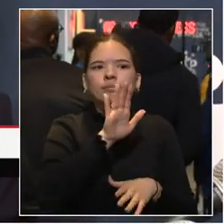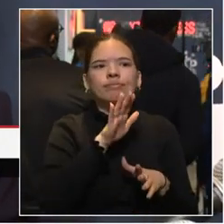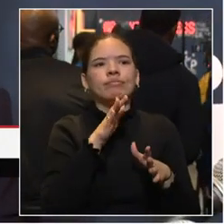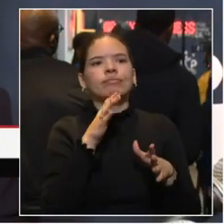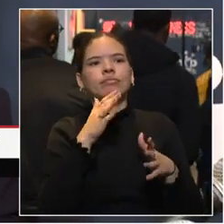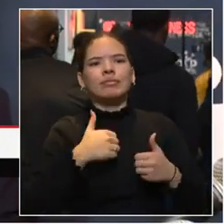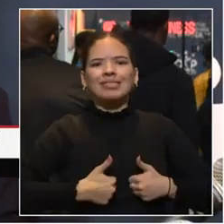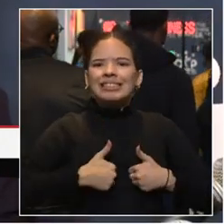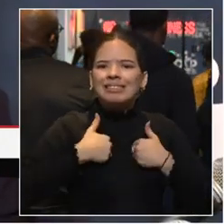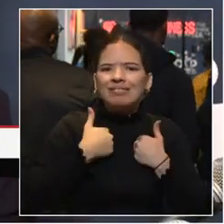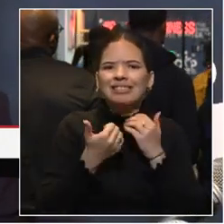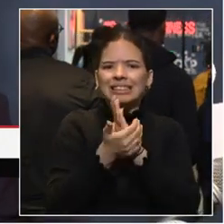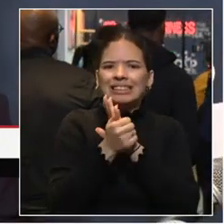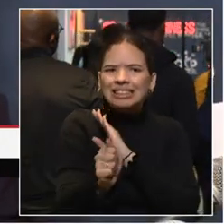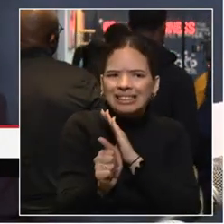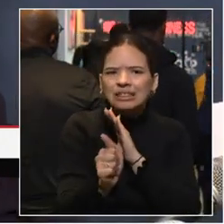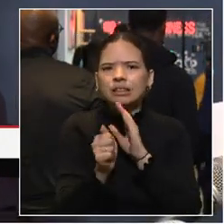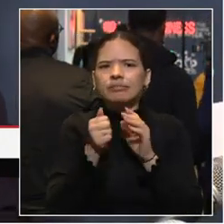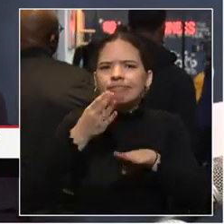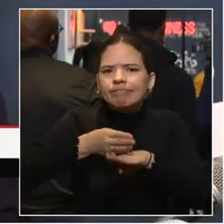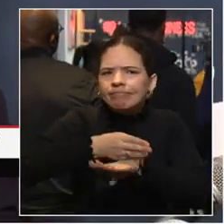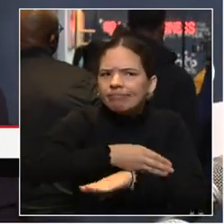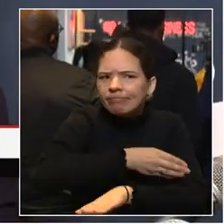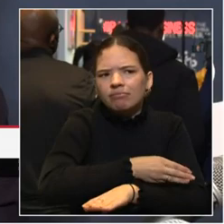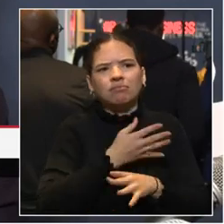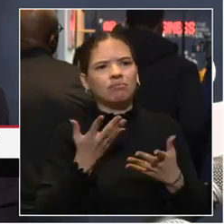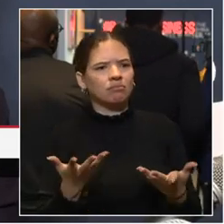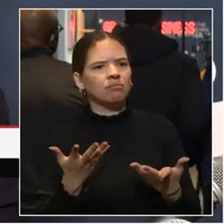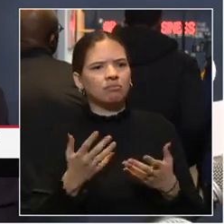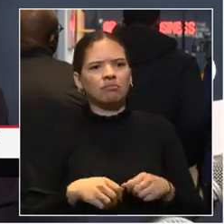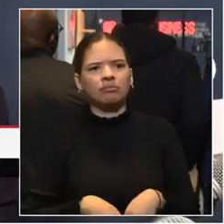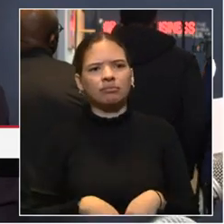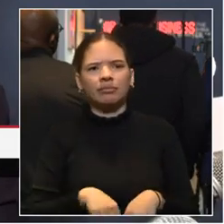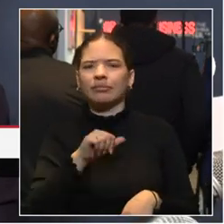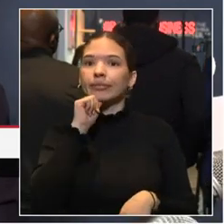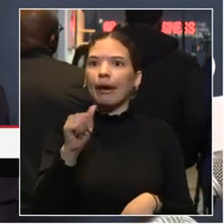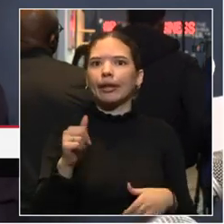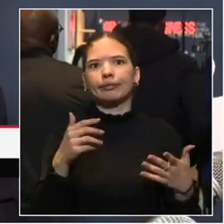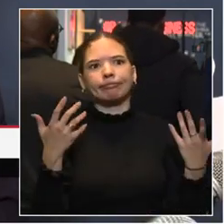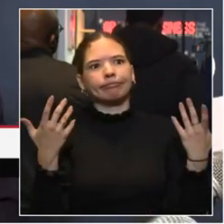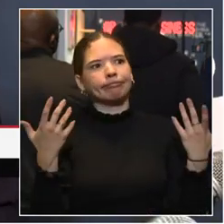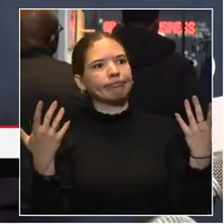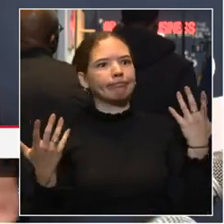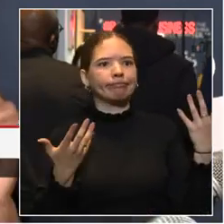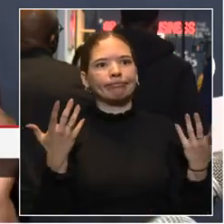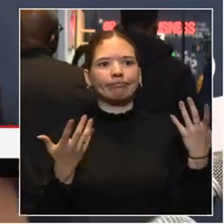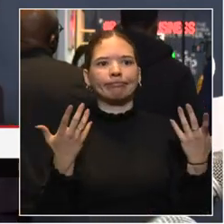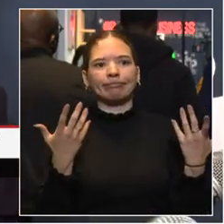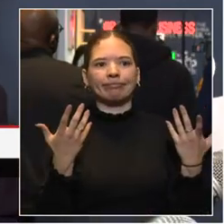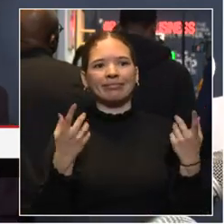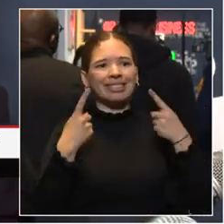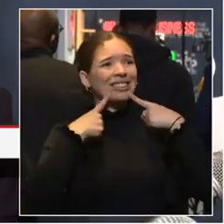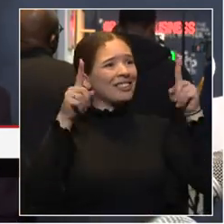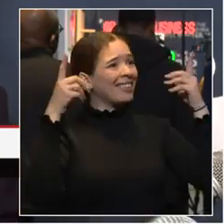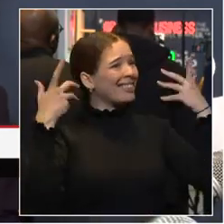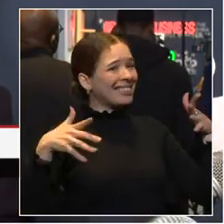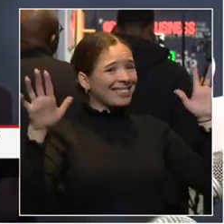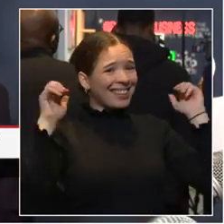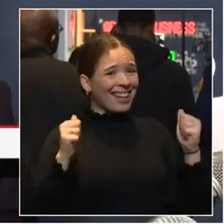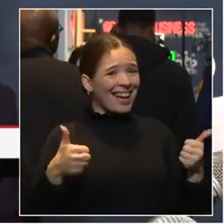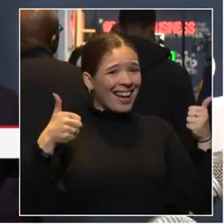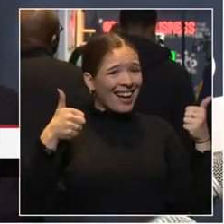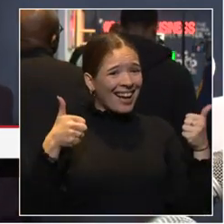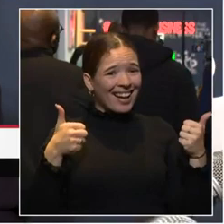skills. Right. You just won't be successful in a workplace because you know how to do your